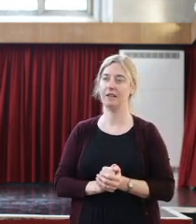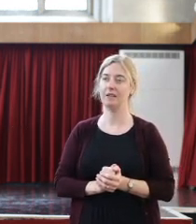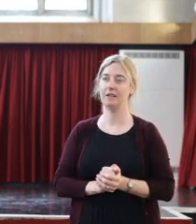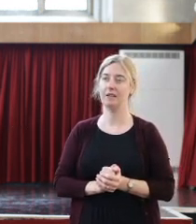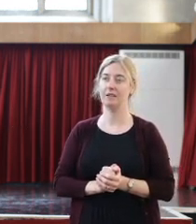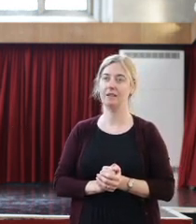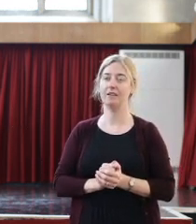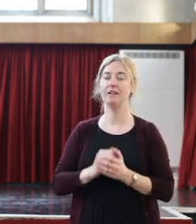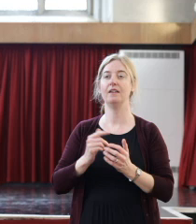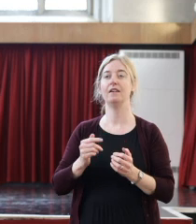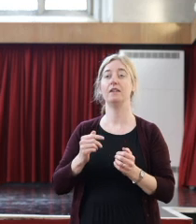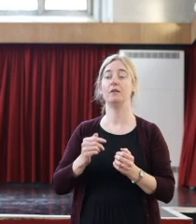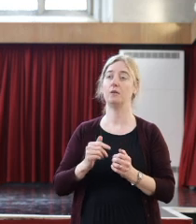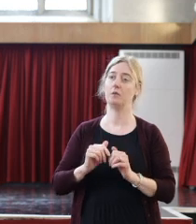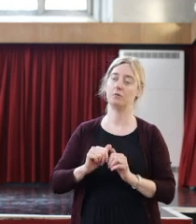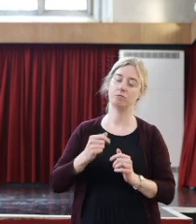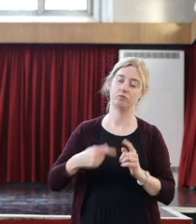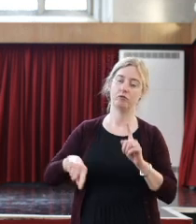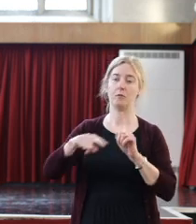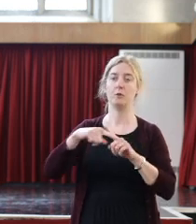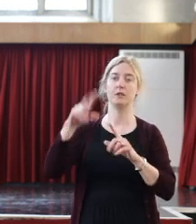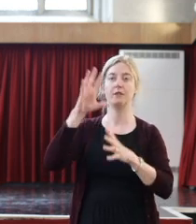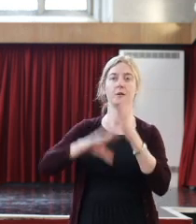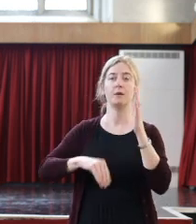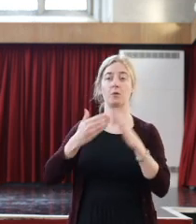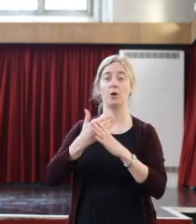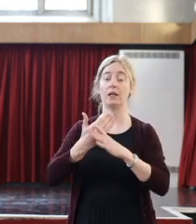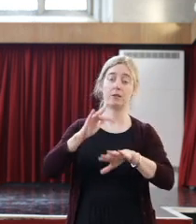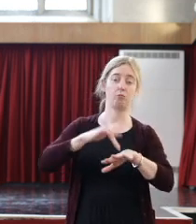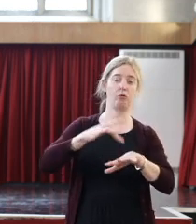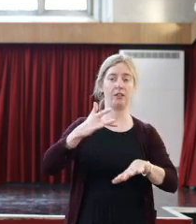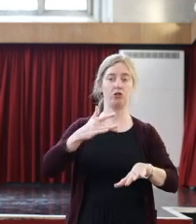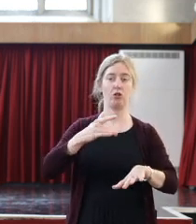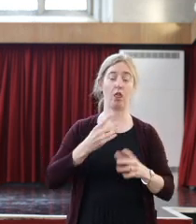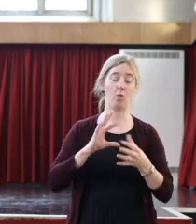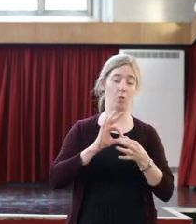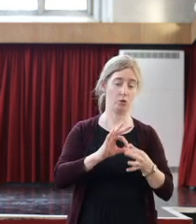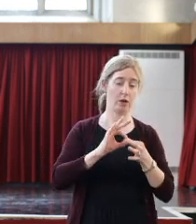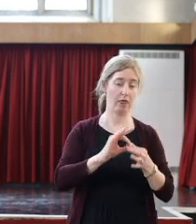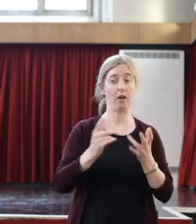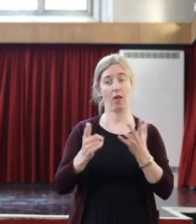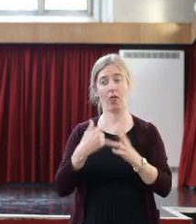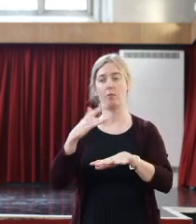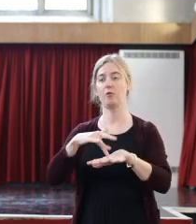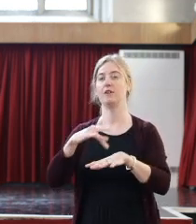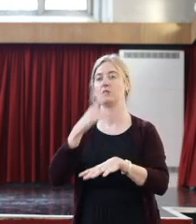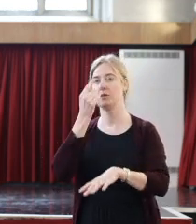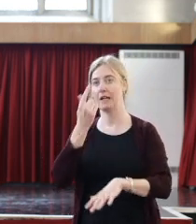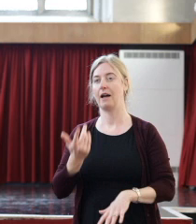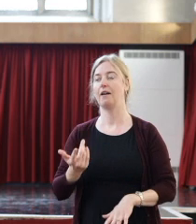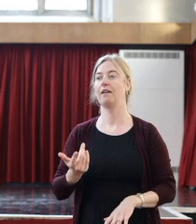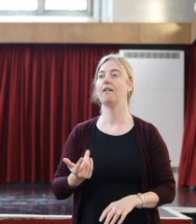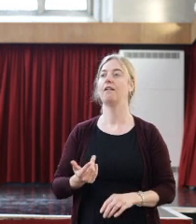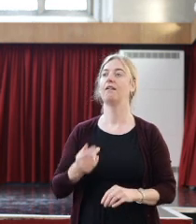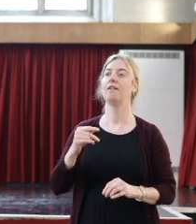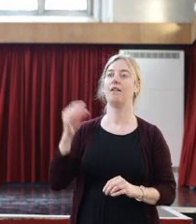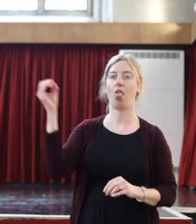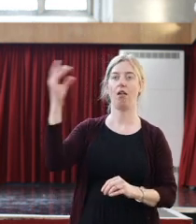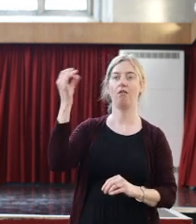It was an experience to work within a professional context as well, to work with other professionals. Love Light